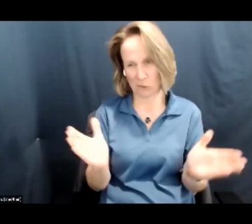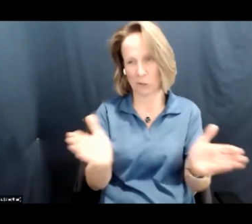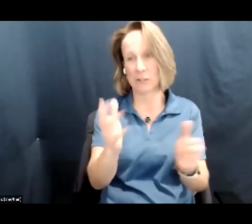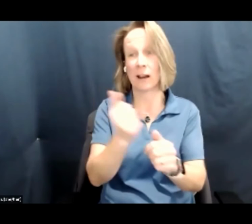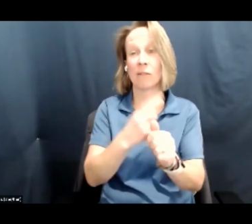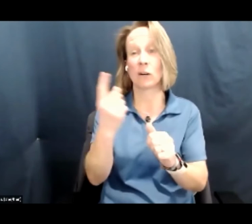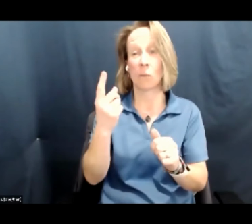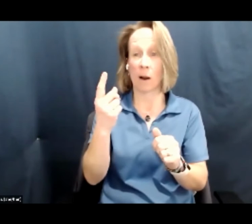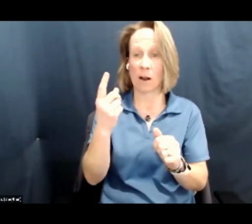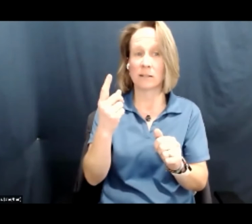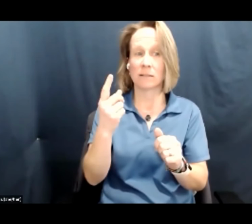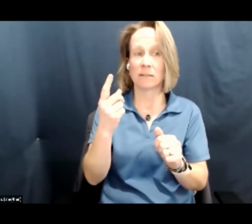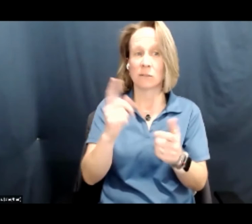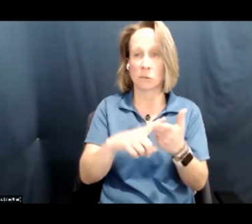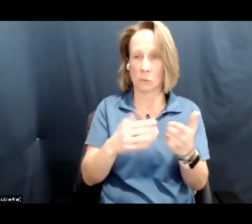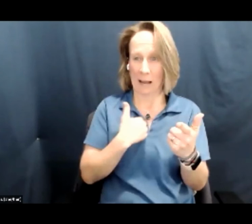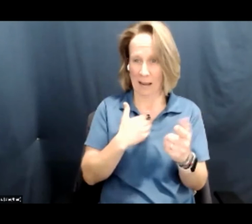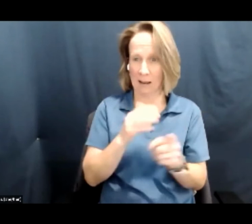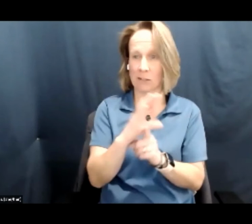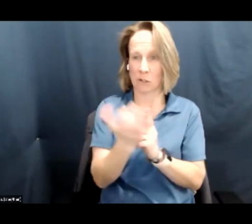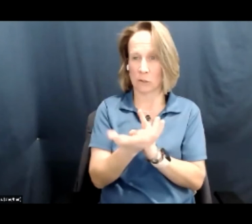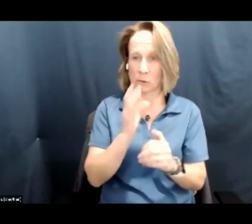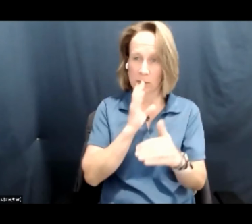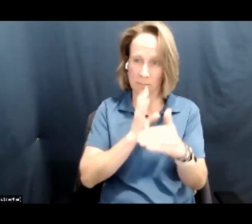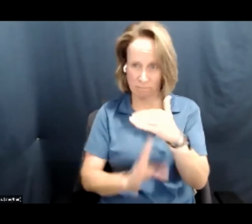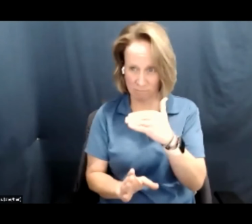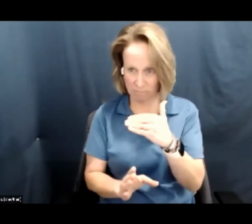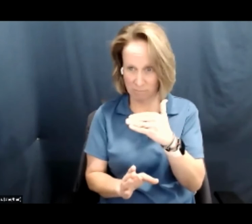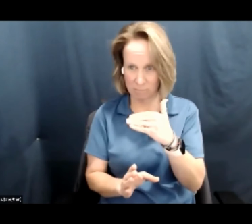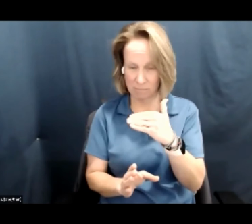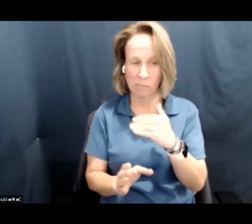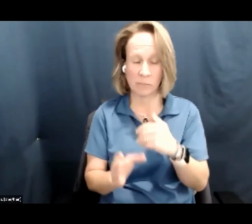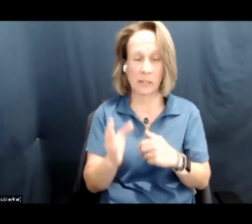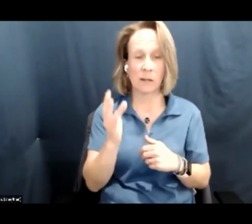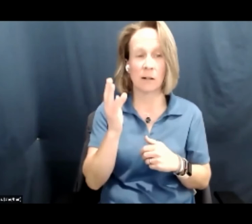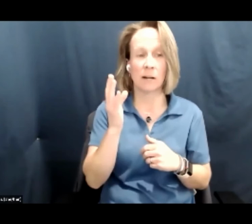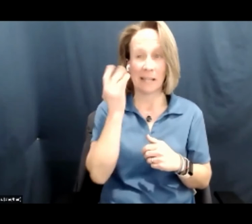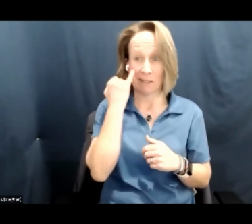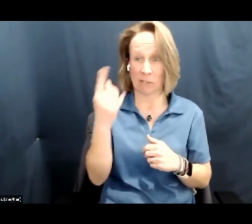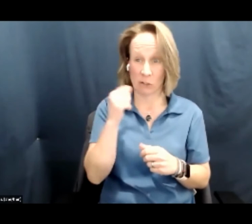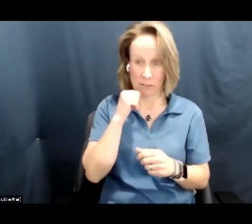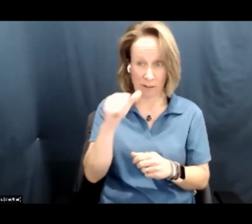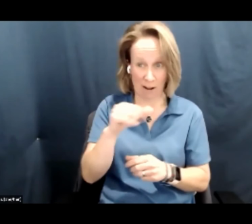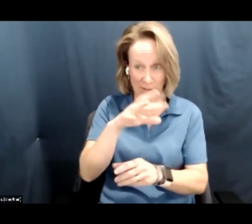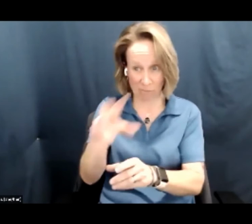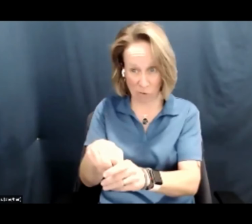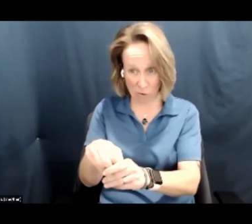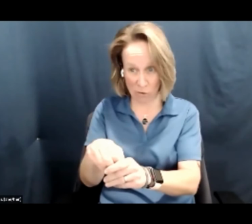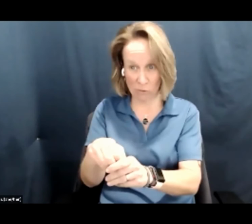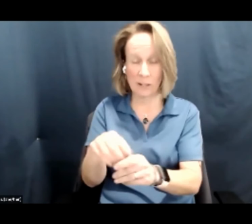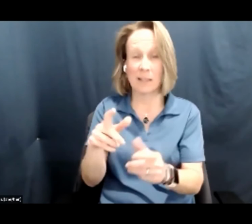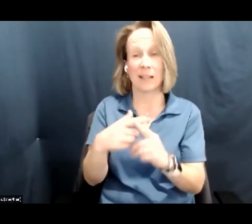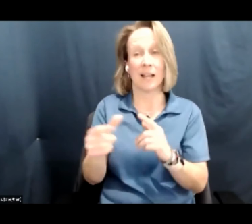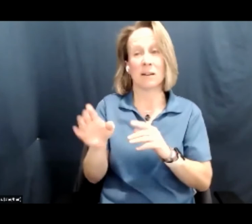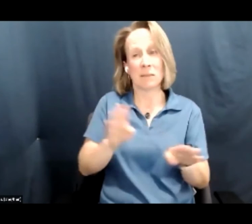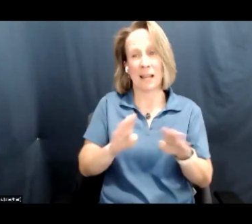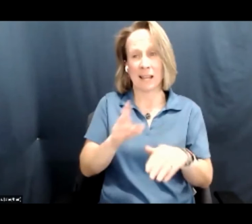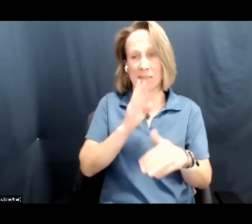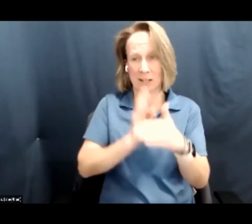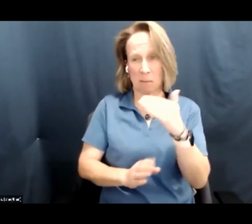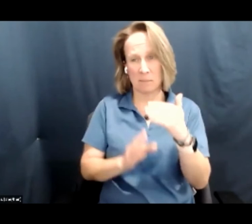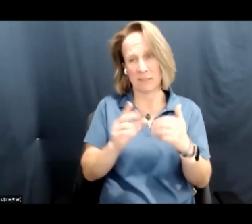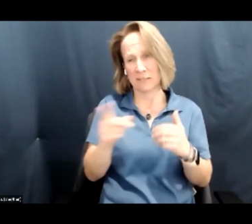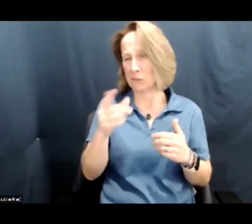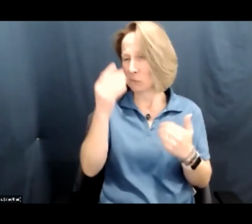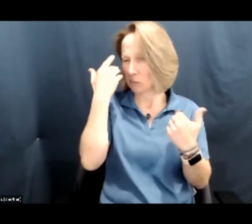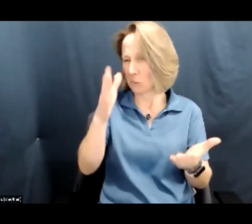are not a part of the LGBTQ community, this is always learning, being humble in that you're not going to know everything and you're